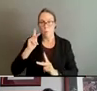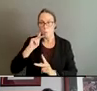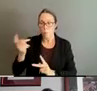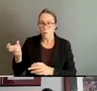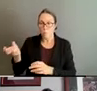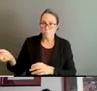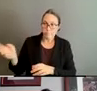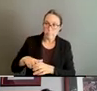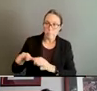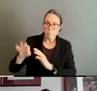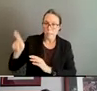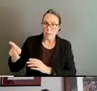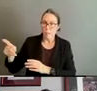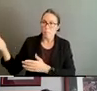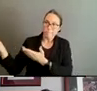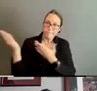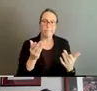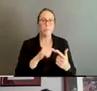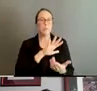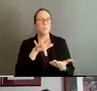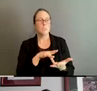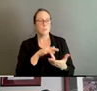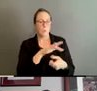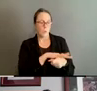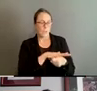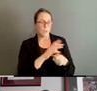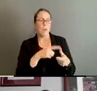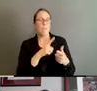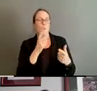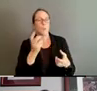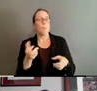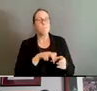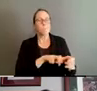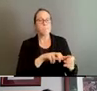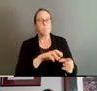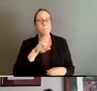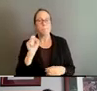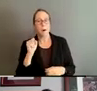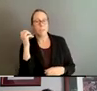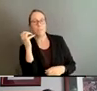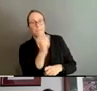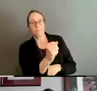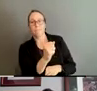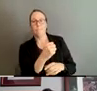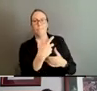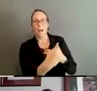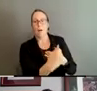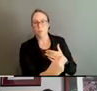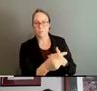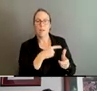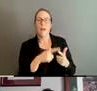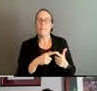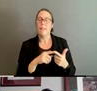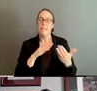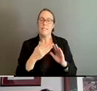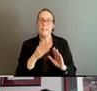central location, and then catching buses from there and being transported out. And then the city would do the reversal